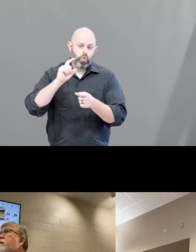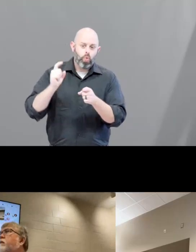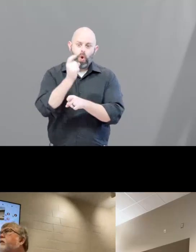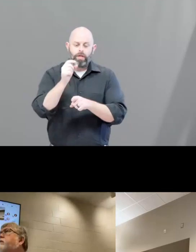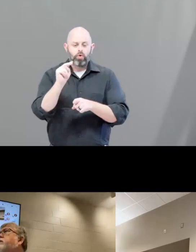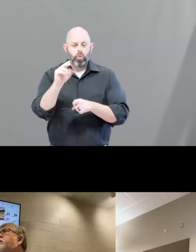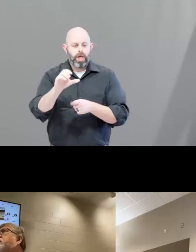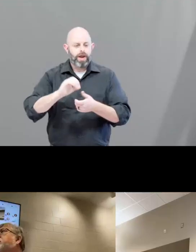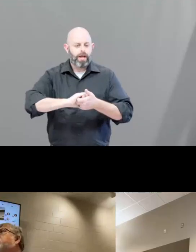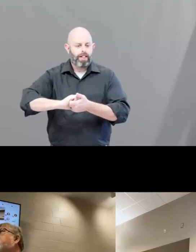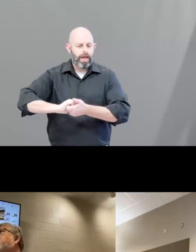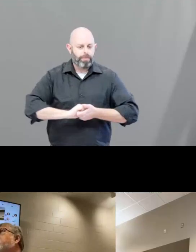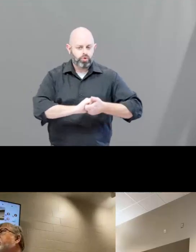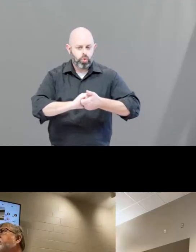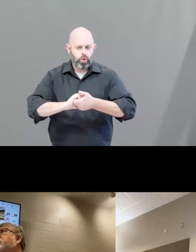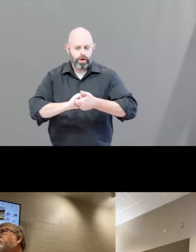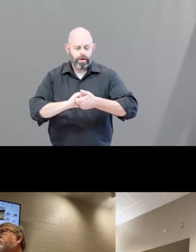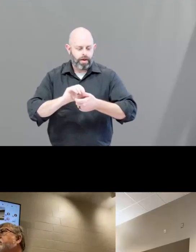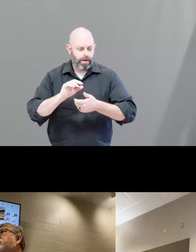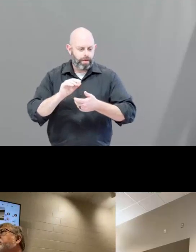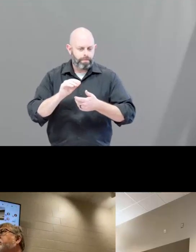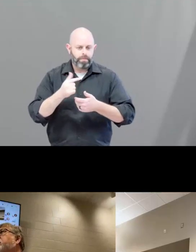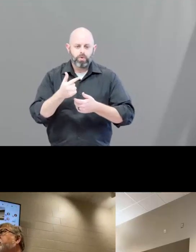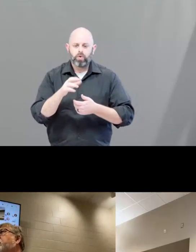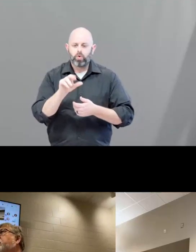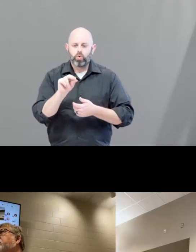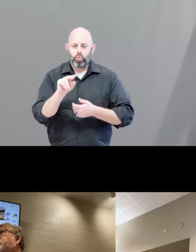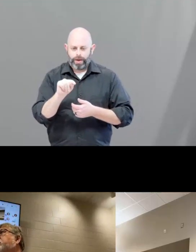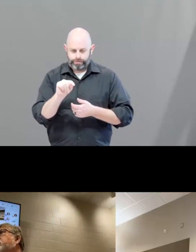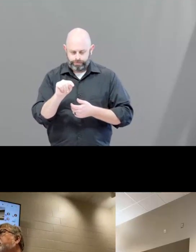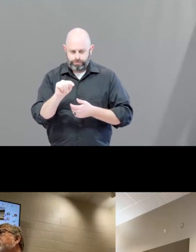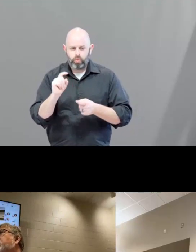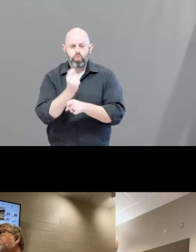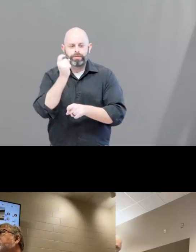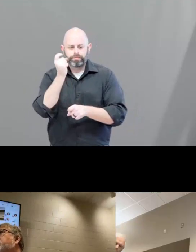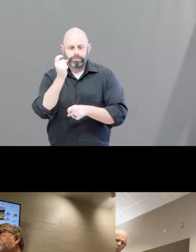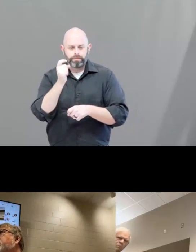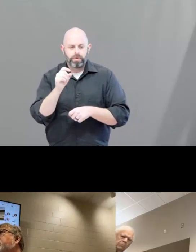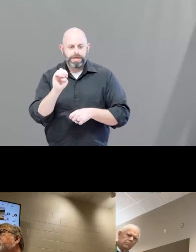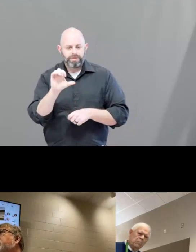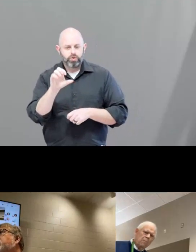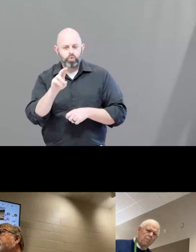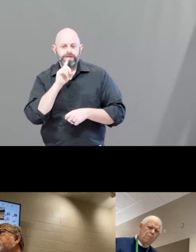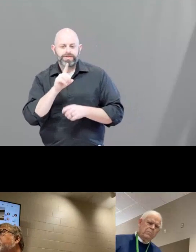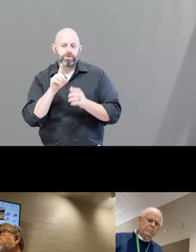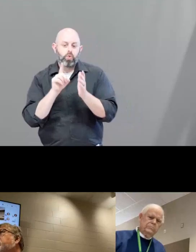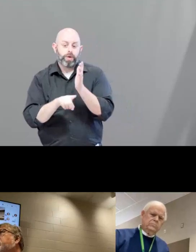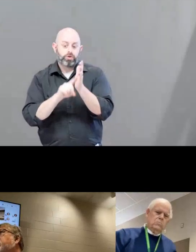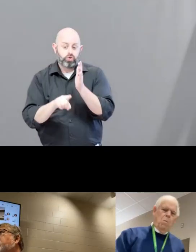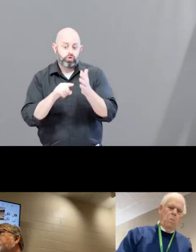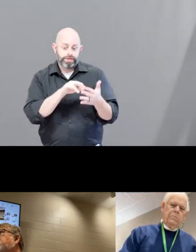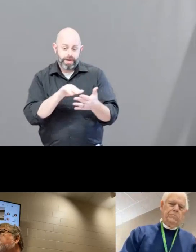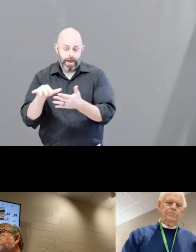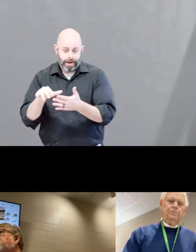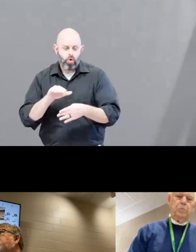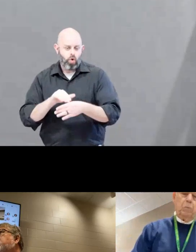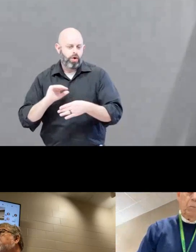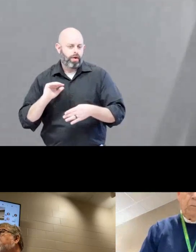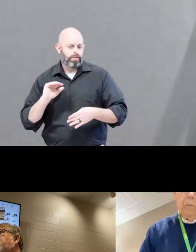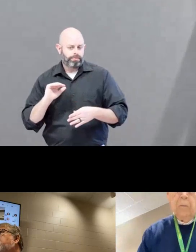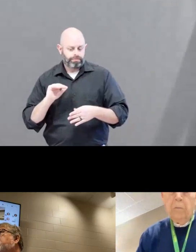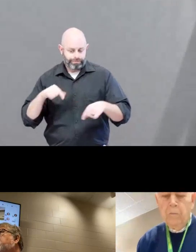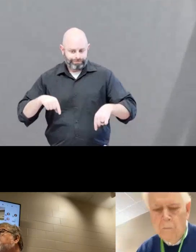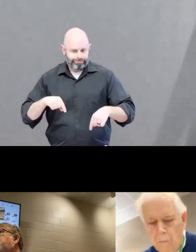Carolina Collaboratory grant. And so they are doing a research study on